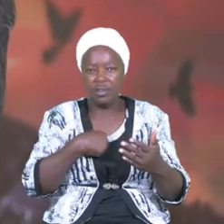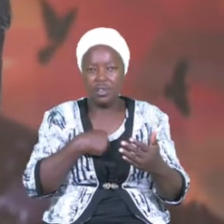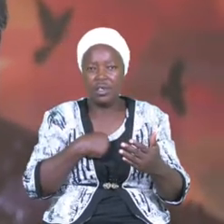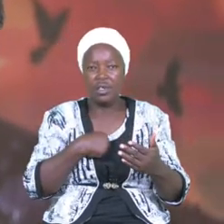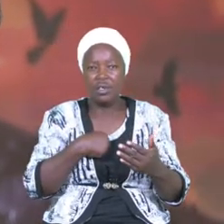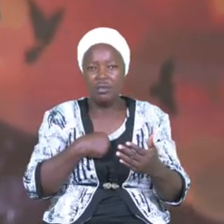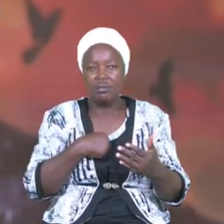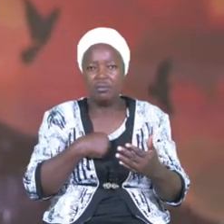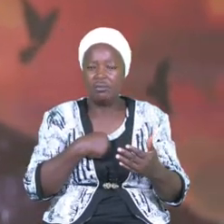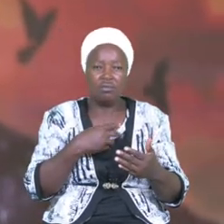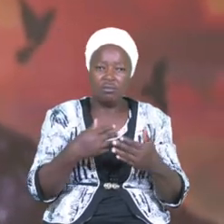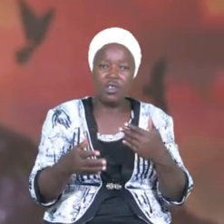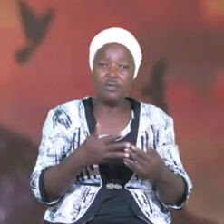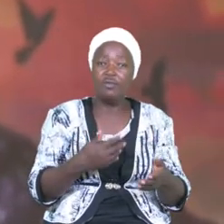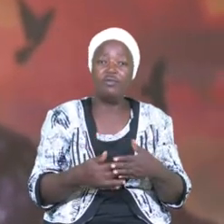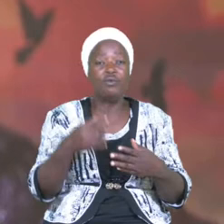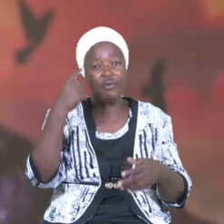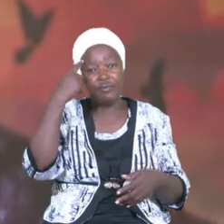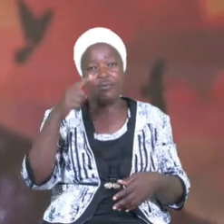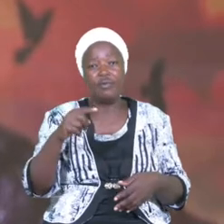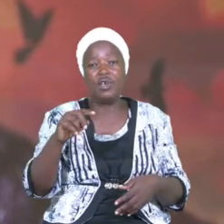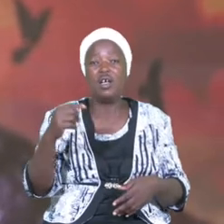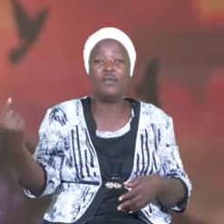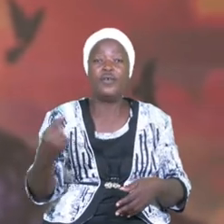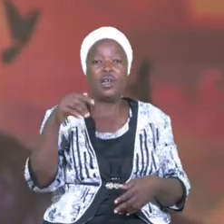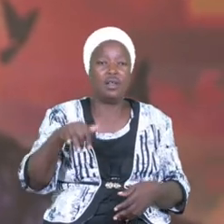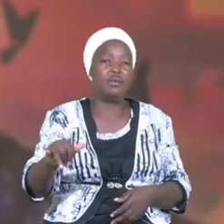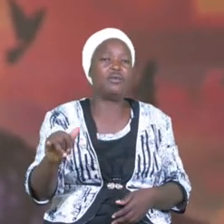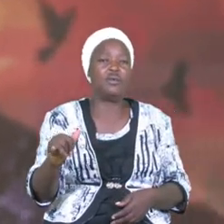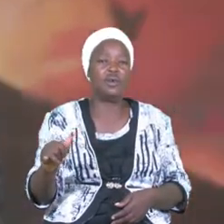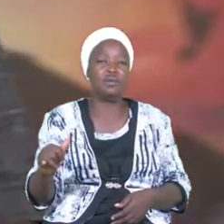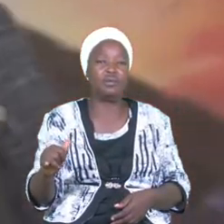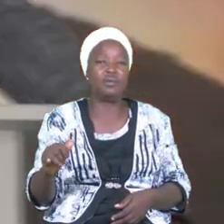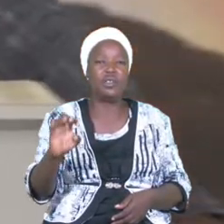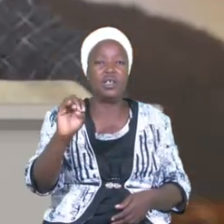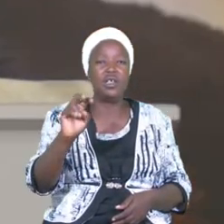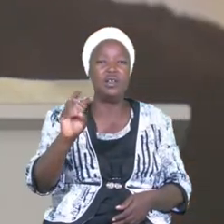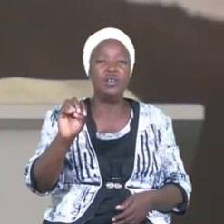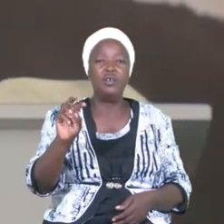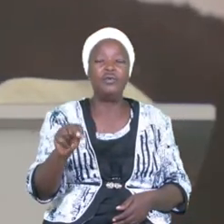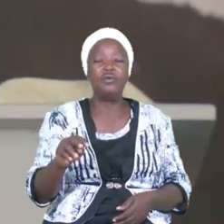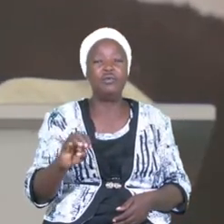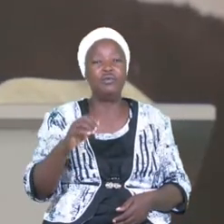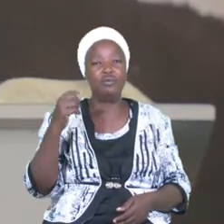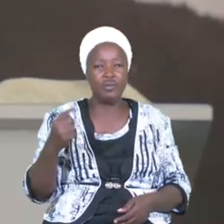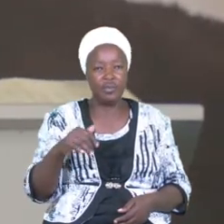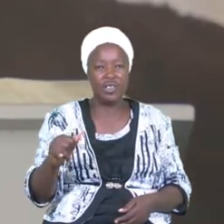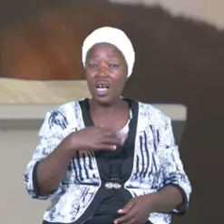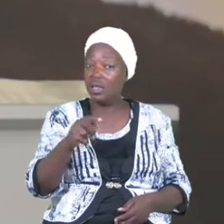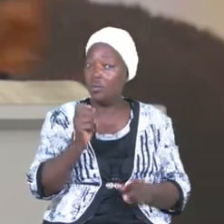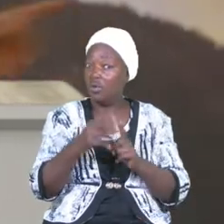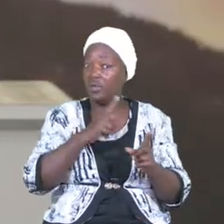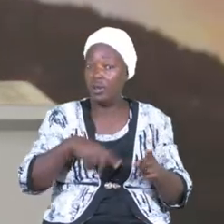forever, even forever. And the word of the Lord must be fulfilled.